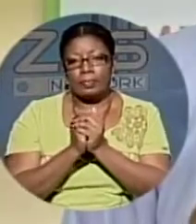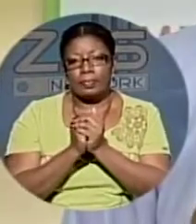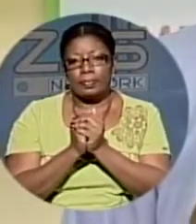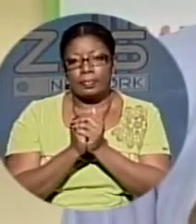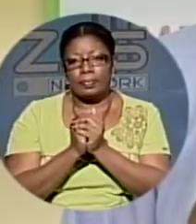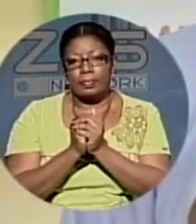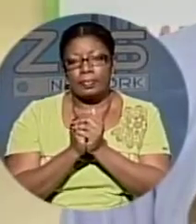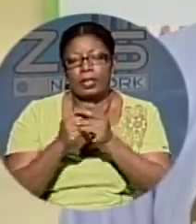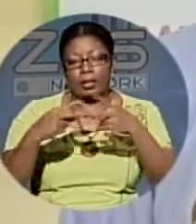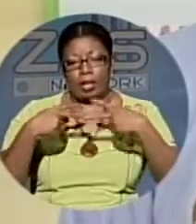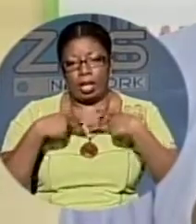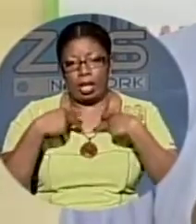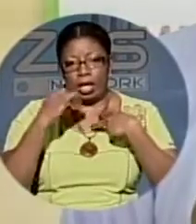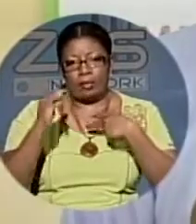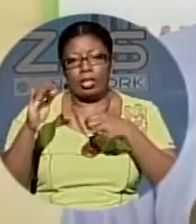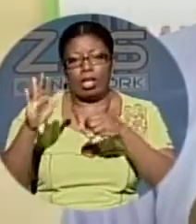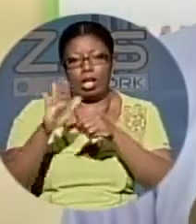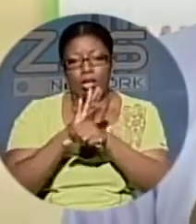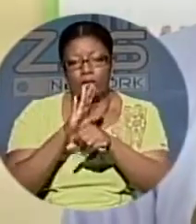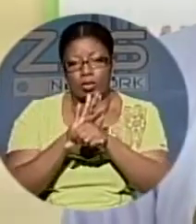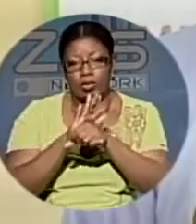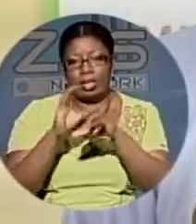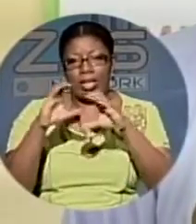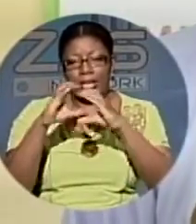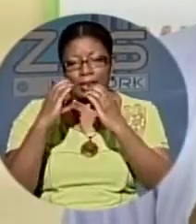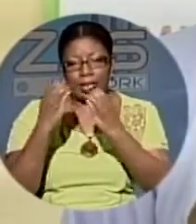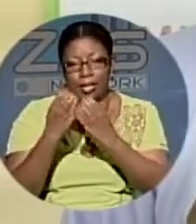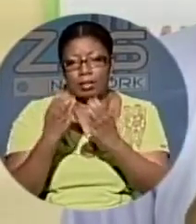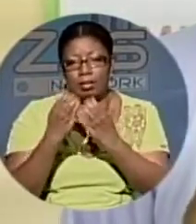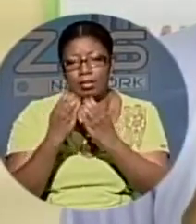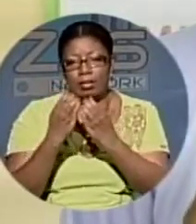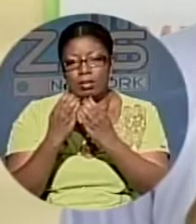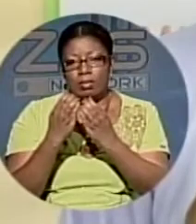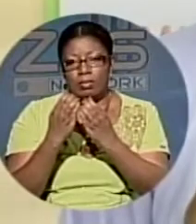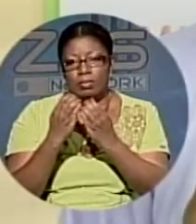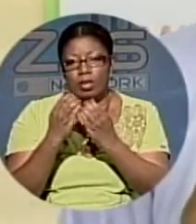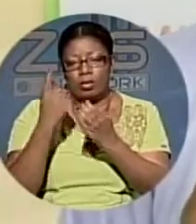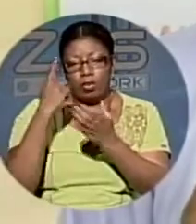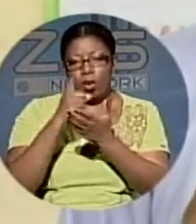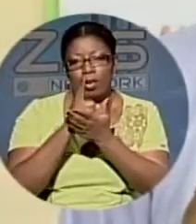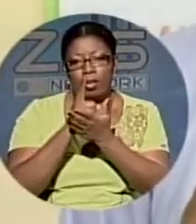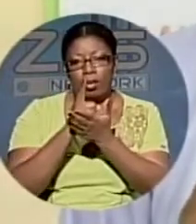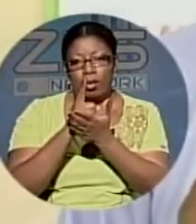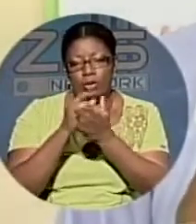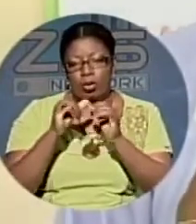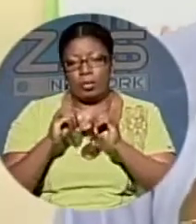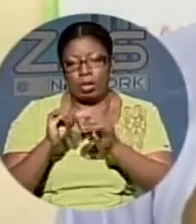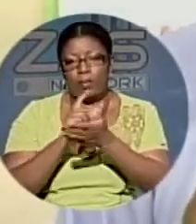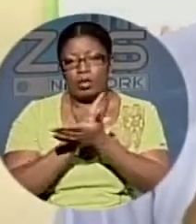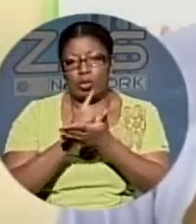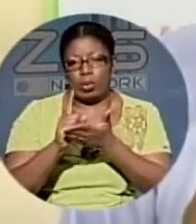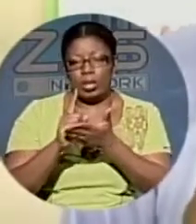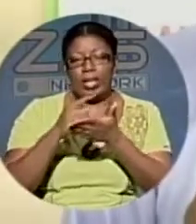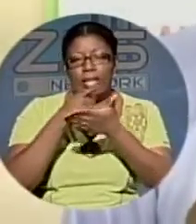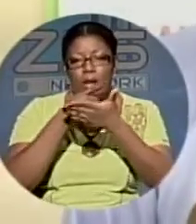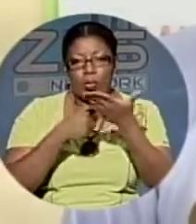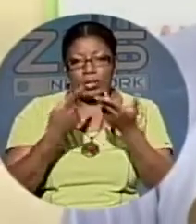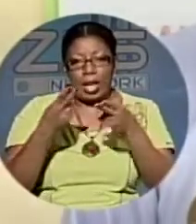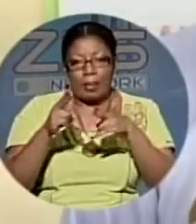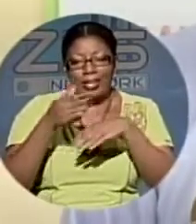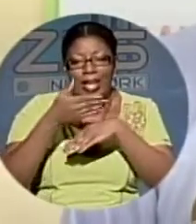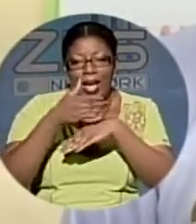having full classes, and that is I'm almost certain for the rest of this week. What will happen after this